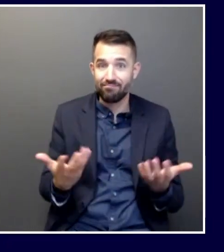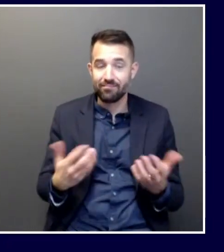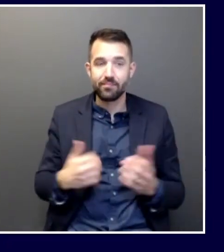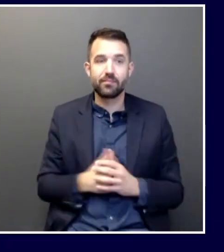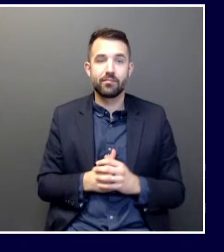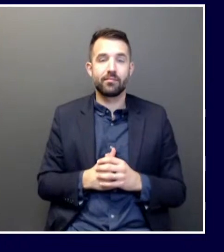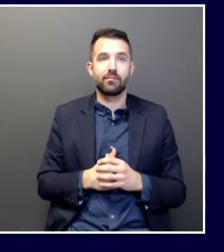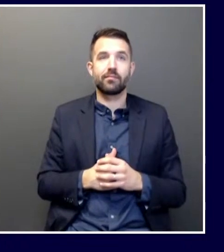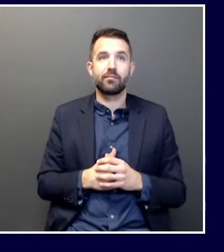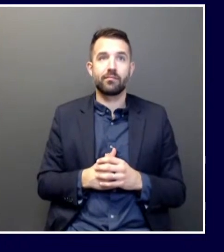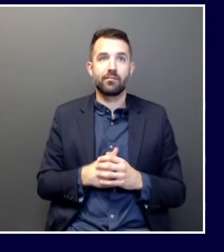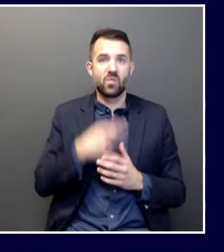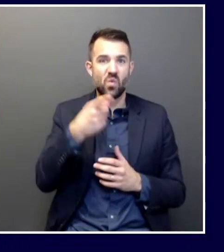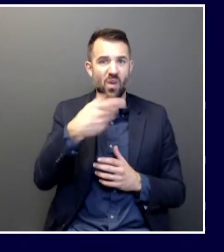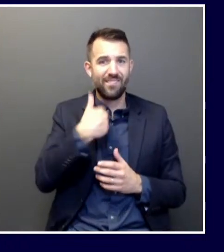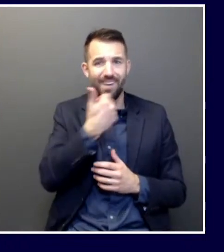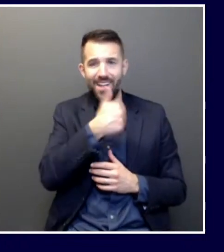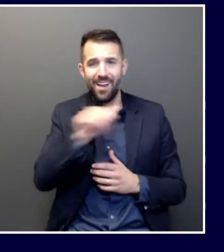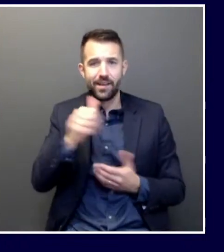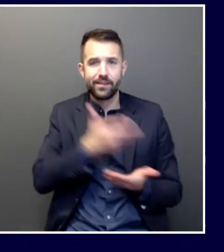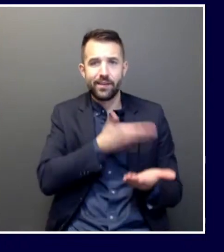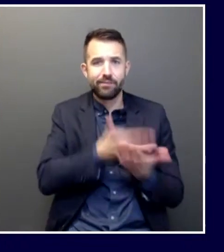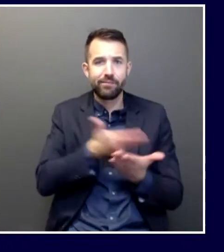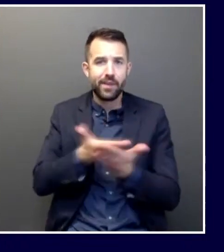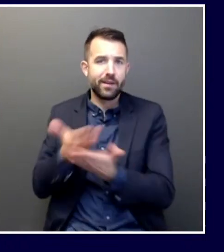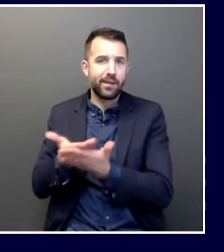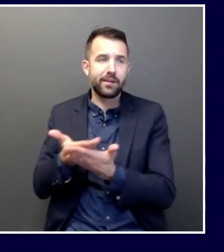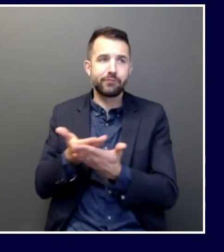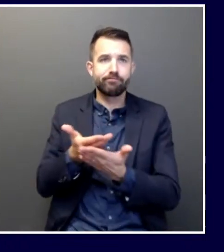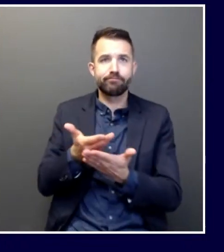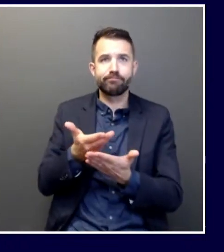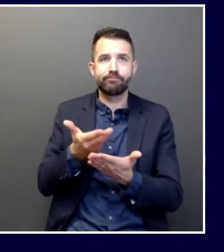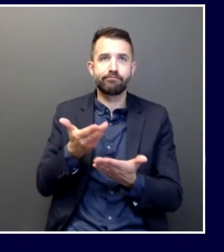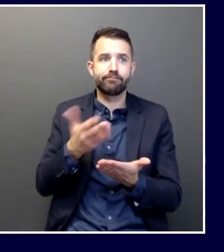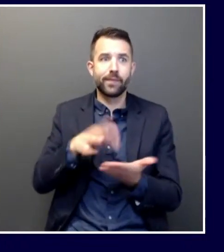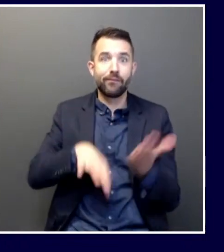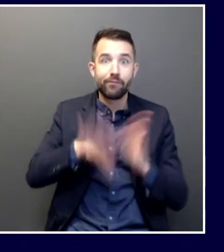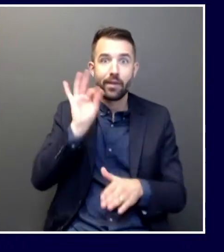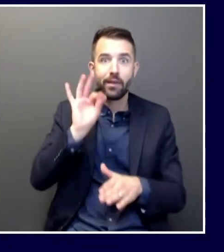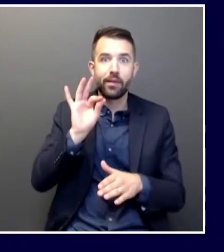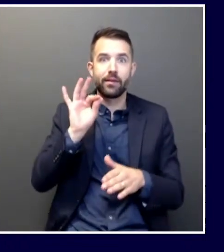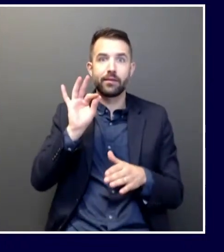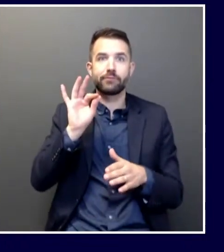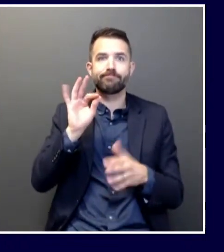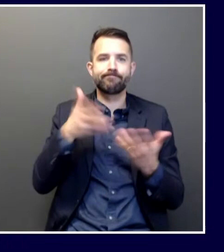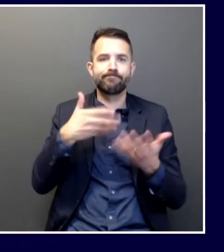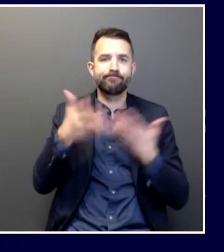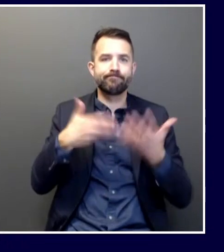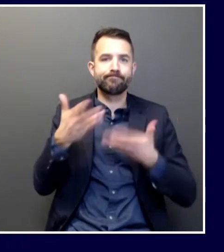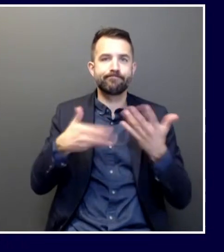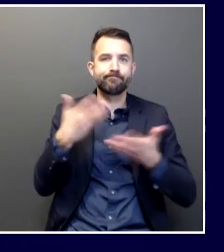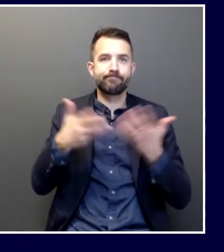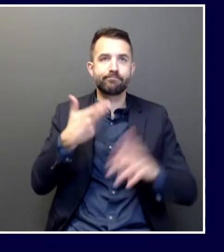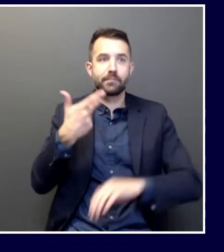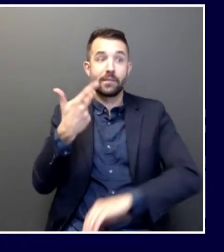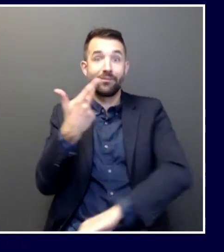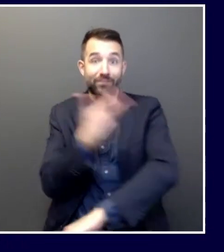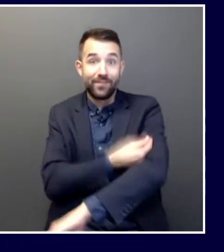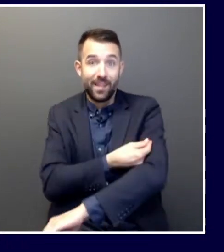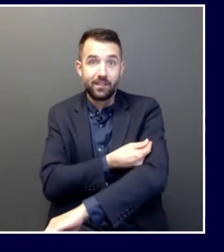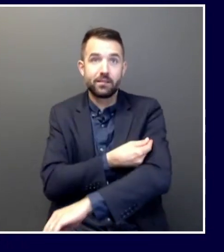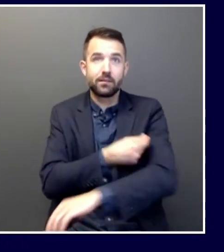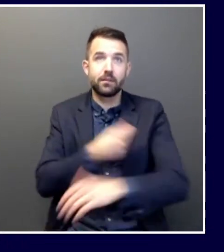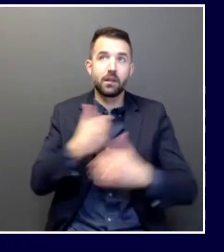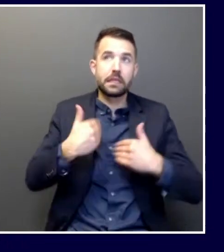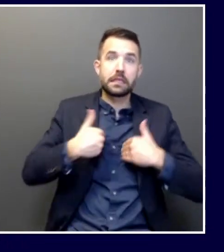who are younger are not having the same decline in effectiveness of the original vaccines over time that's being seen